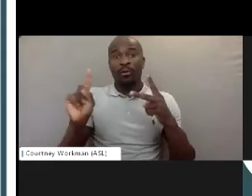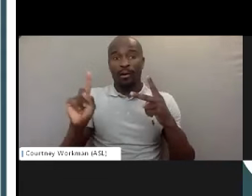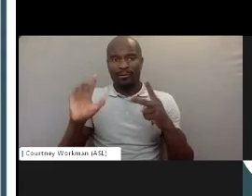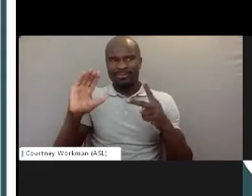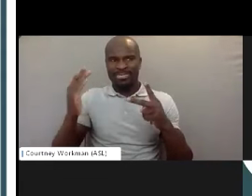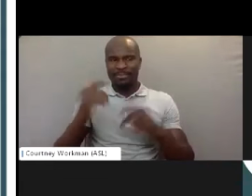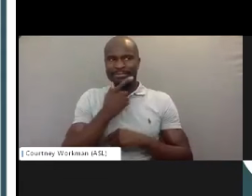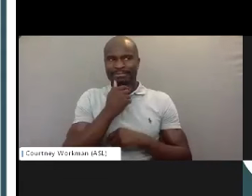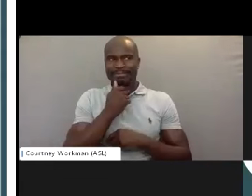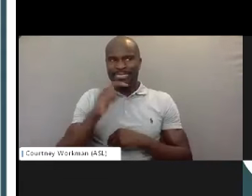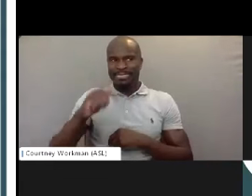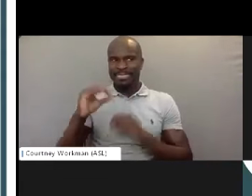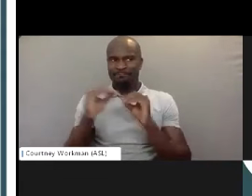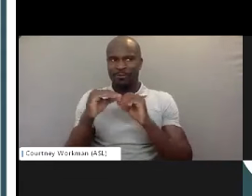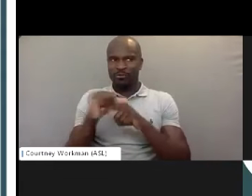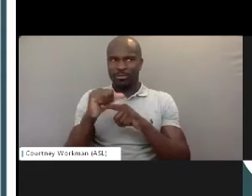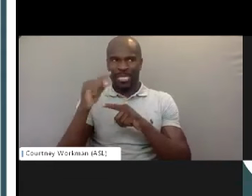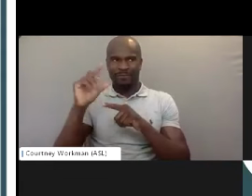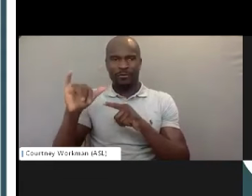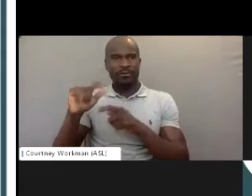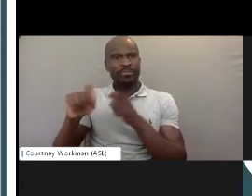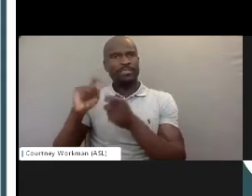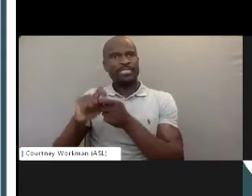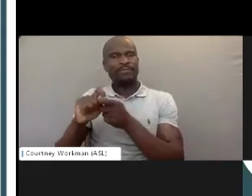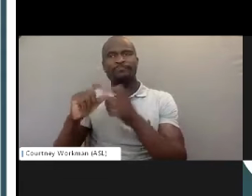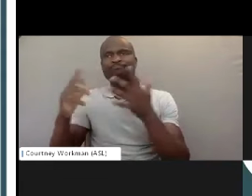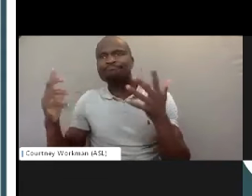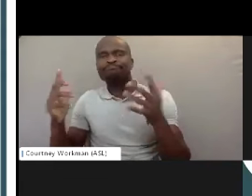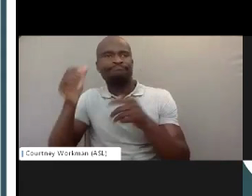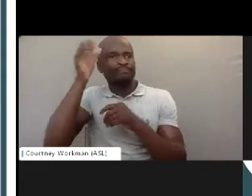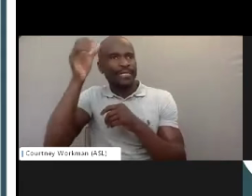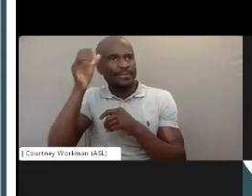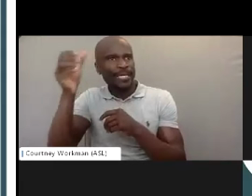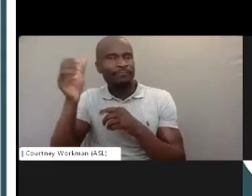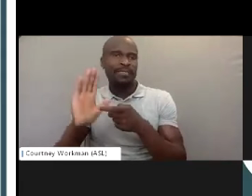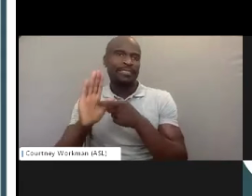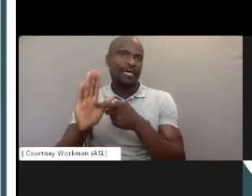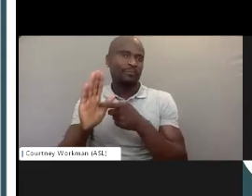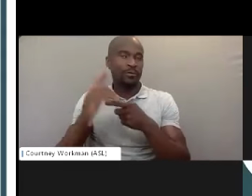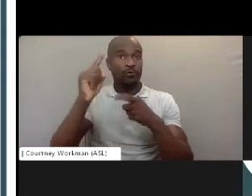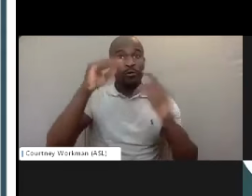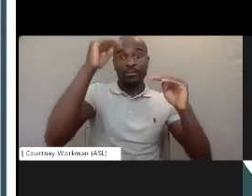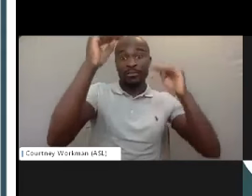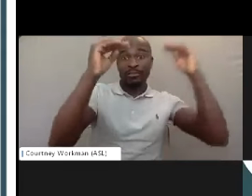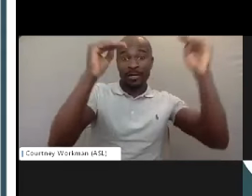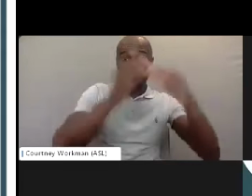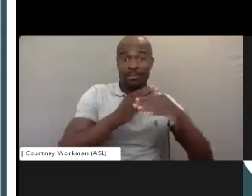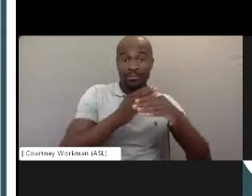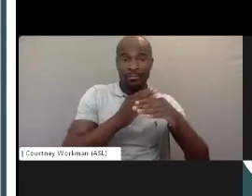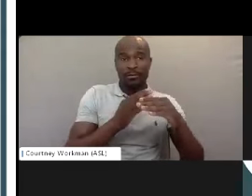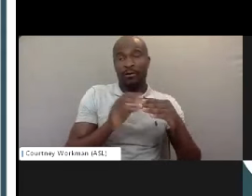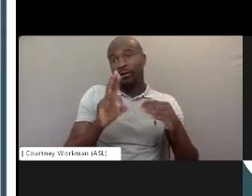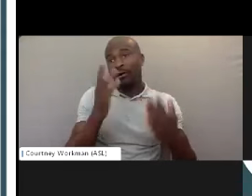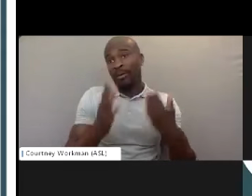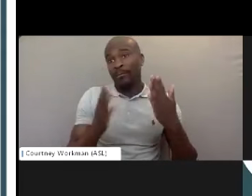more training. So we have lots of professionals, for example, who are able to deliver interventions for adults after a traumatic event, but maybe we have fewer that know